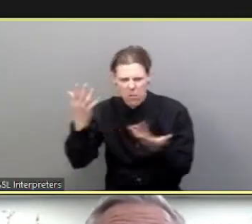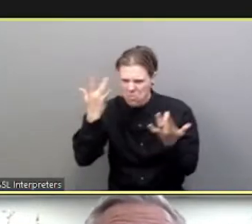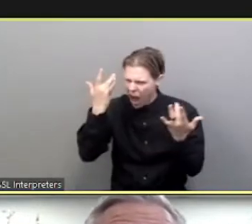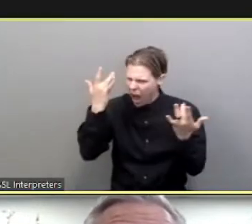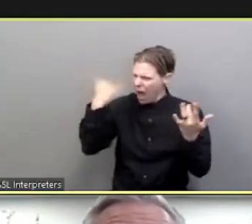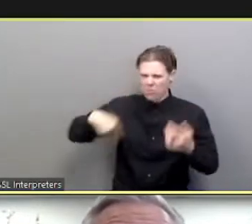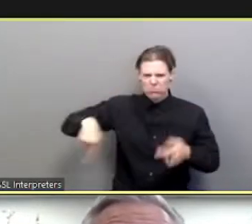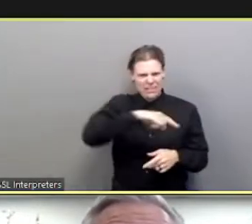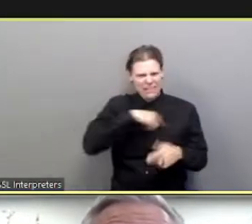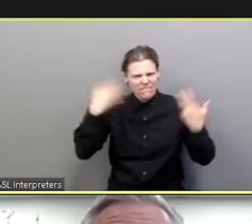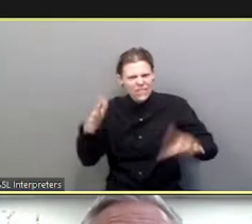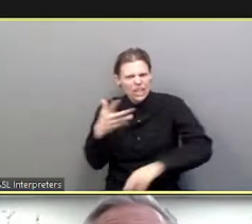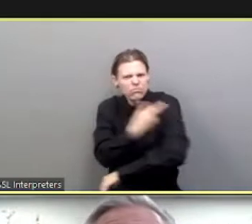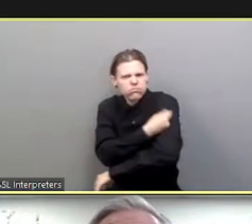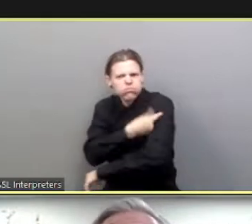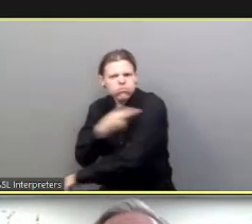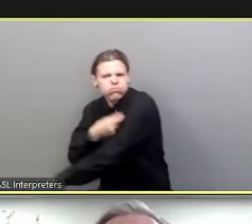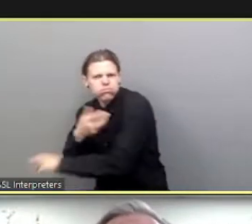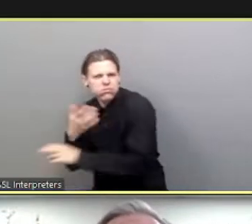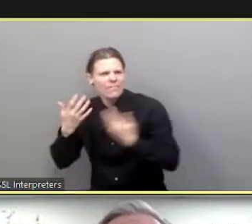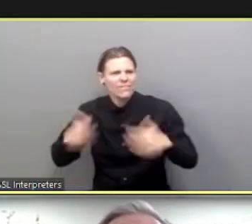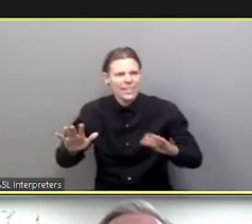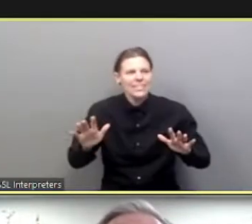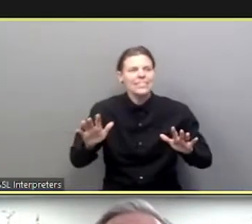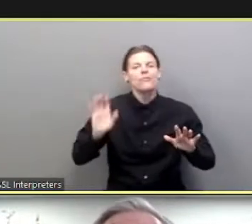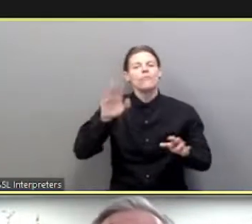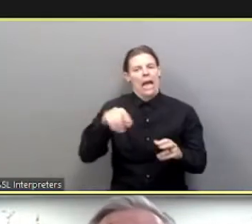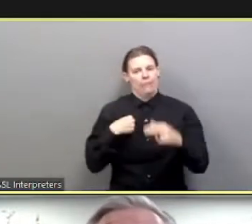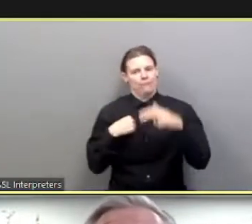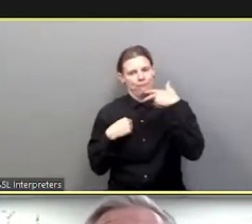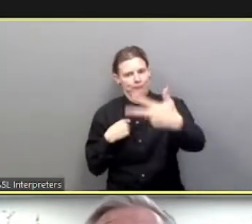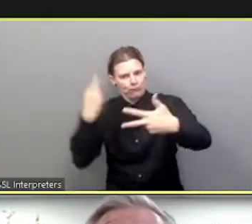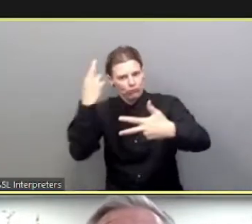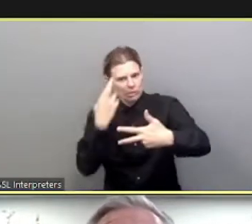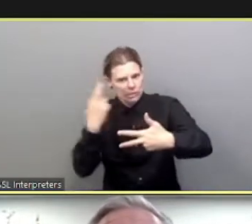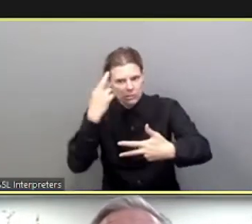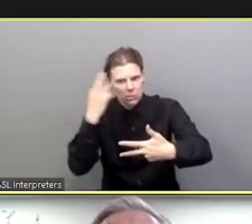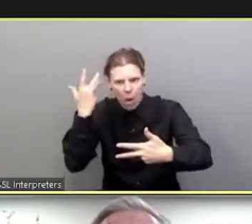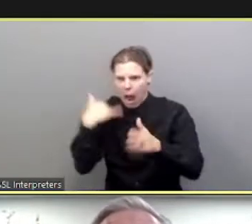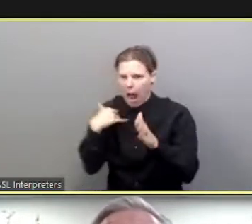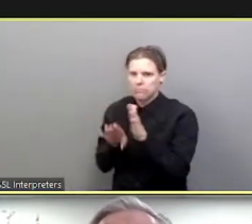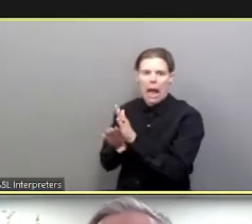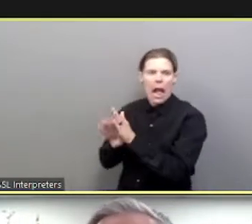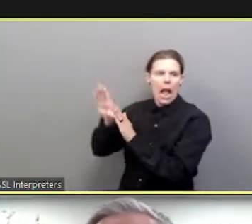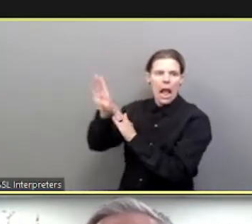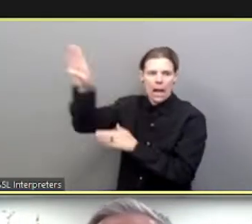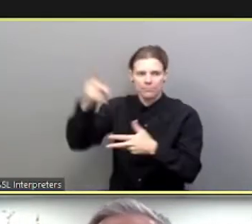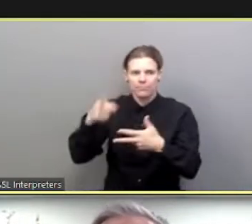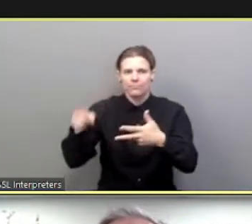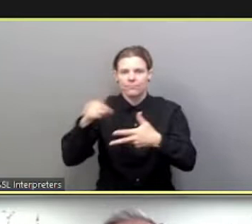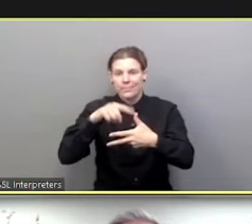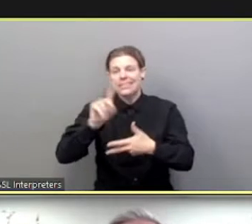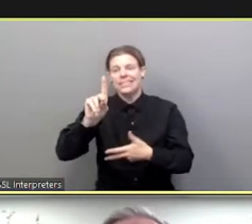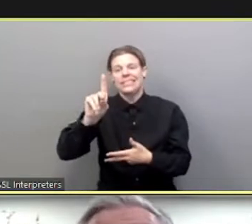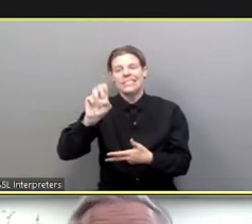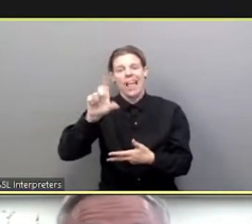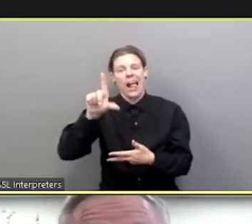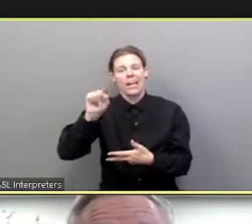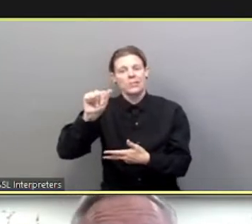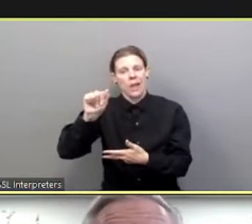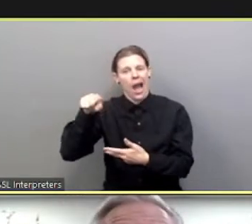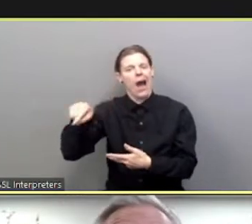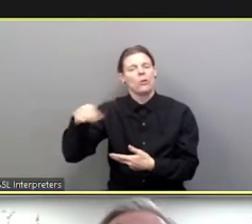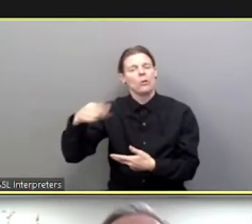on the three main things we think are driving that. Number one is Delta. As you know, it's a highly infectious variant